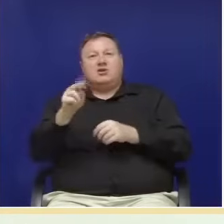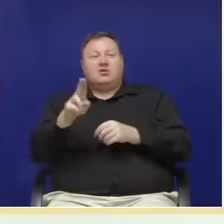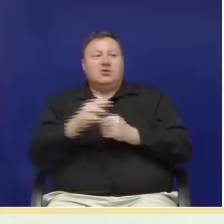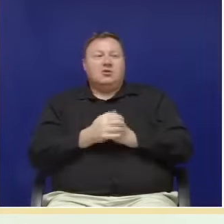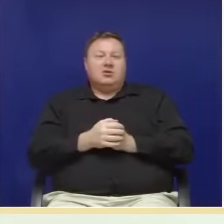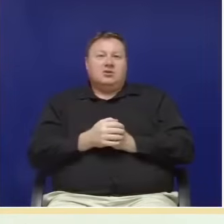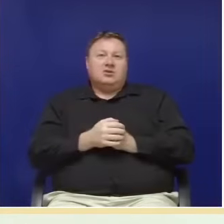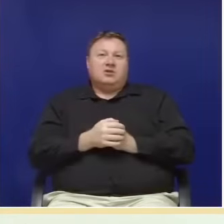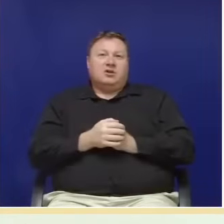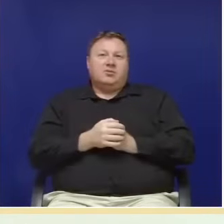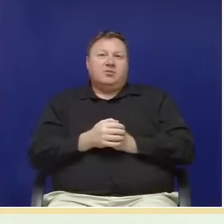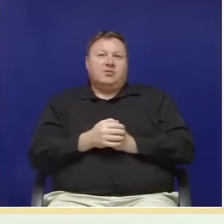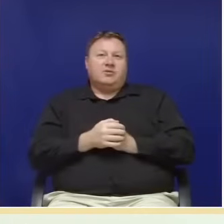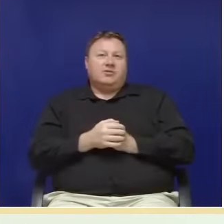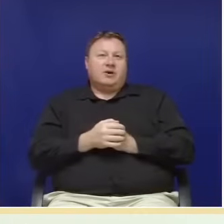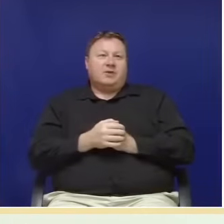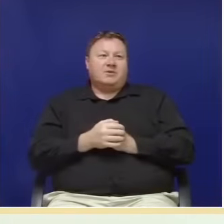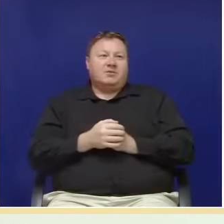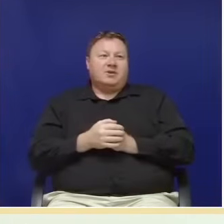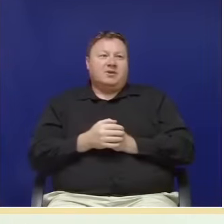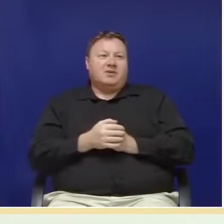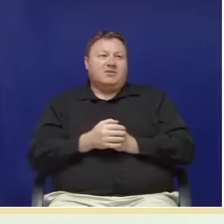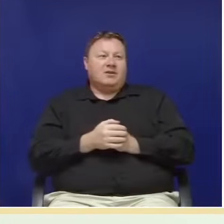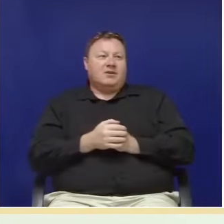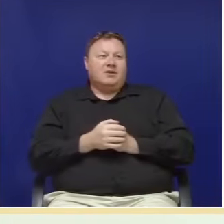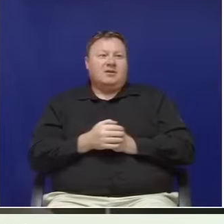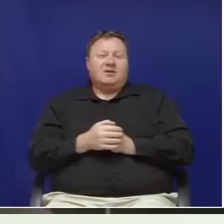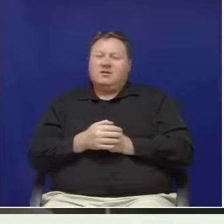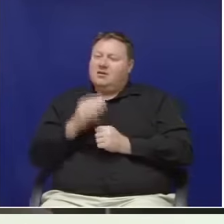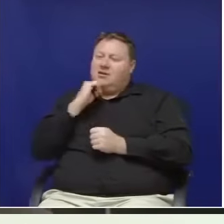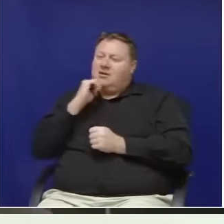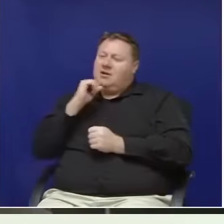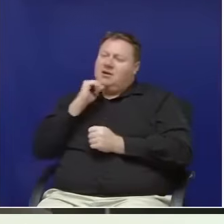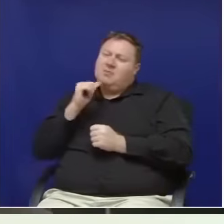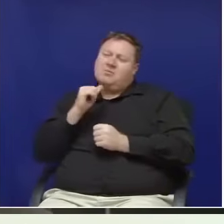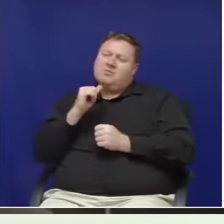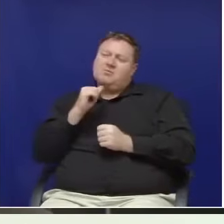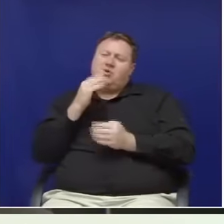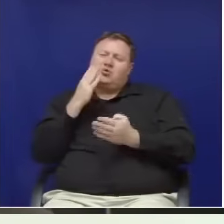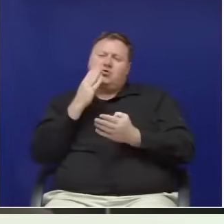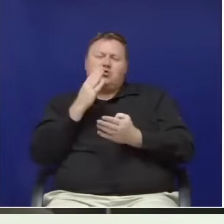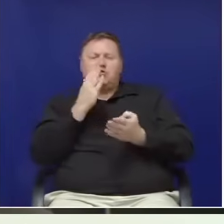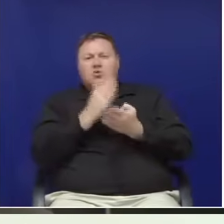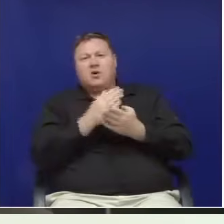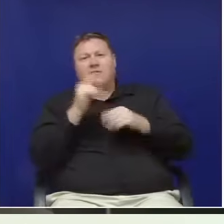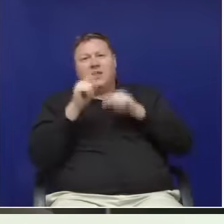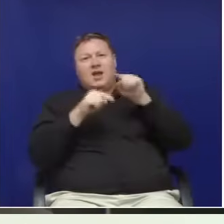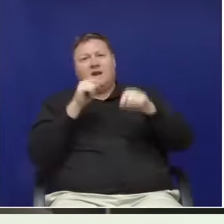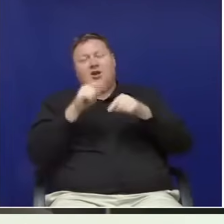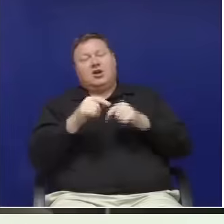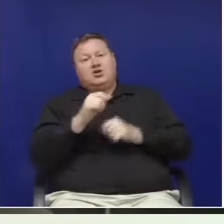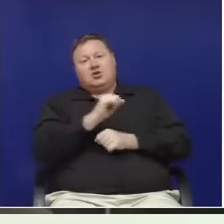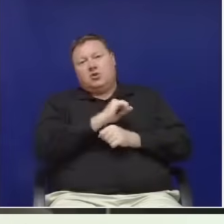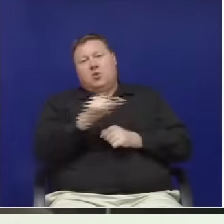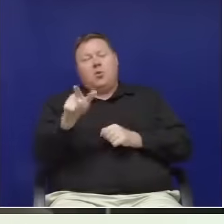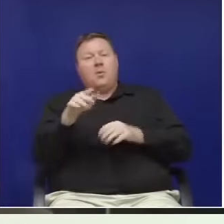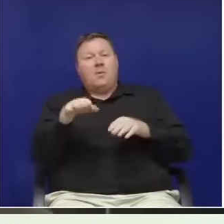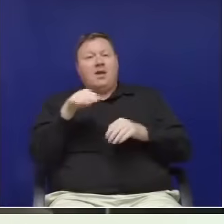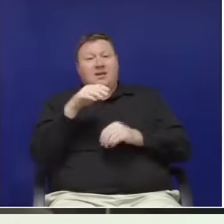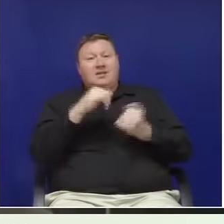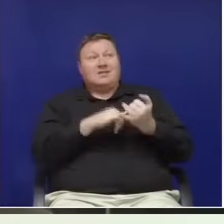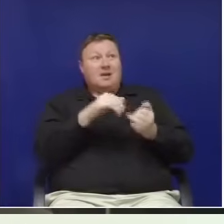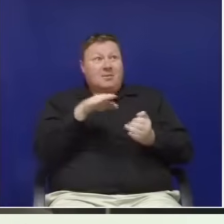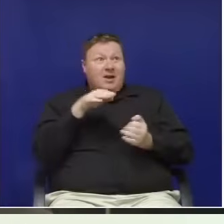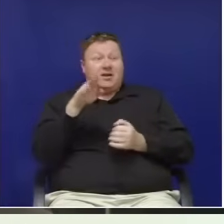Honorable Minister. Thank you, Chair. I'm not sure if the allegation, therefore, is that all of these banks, FNB, Standard